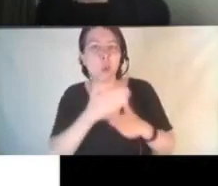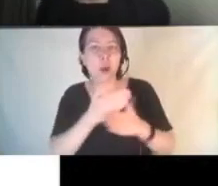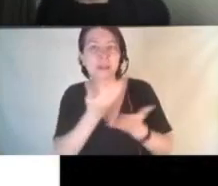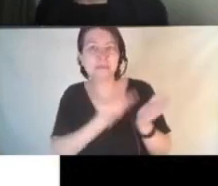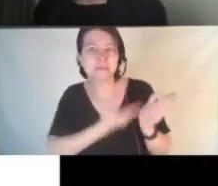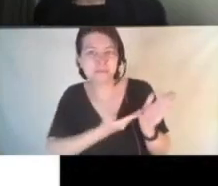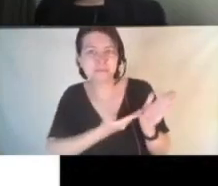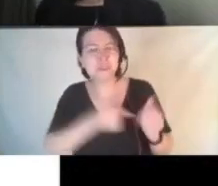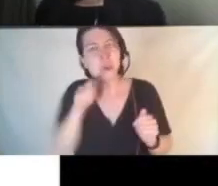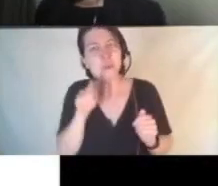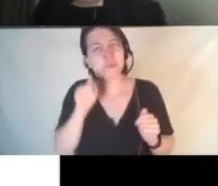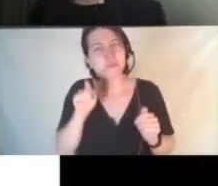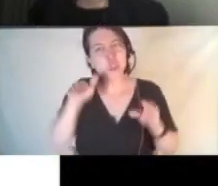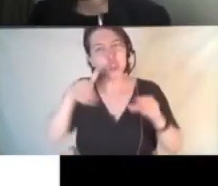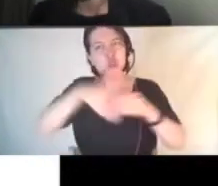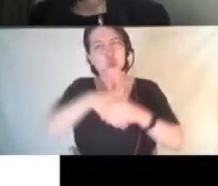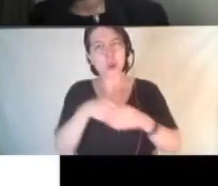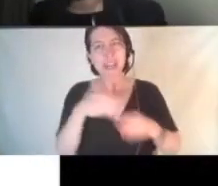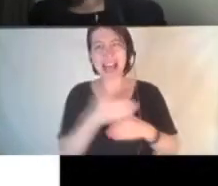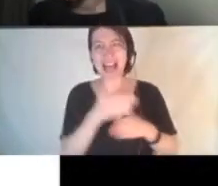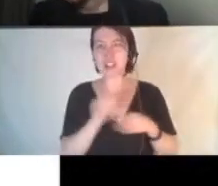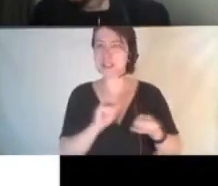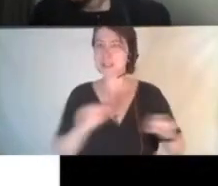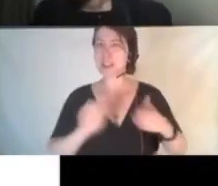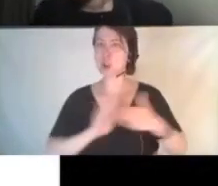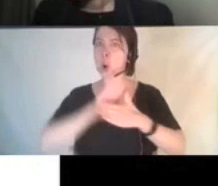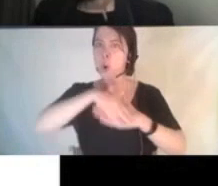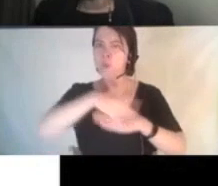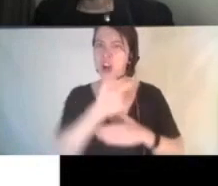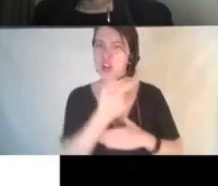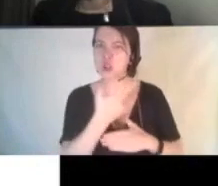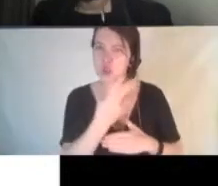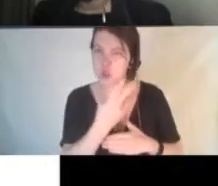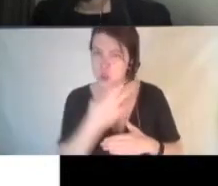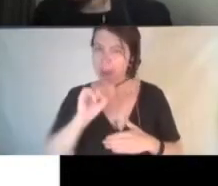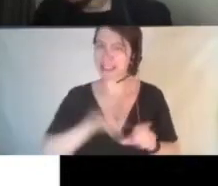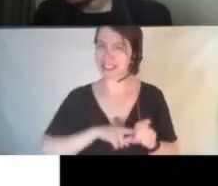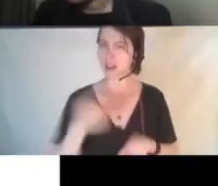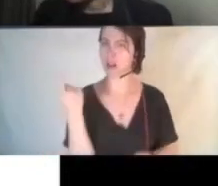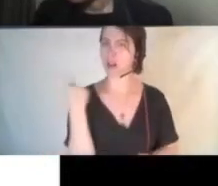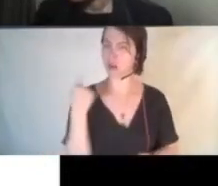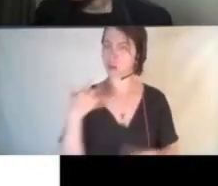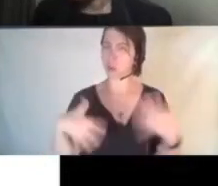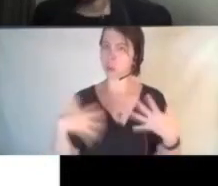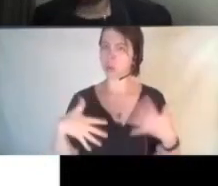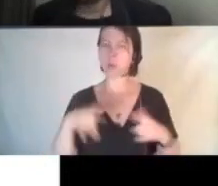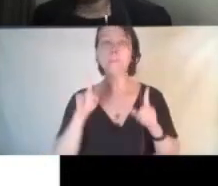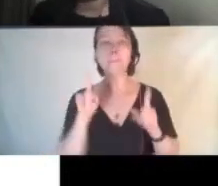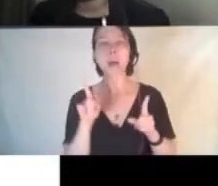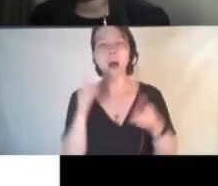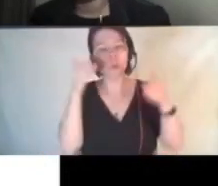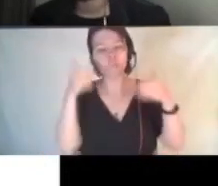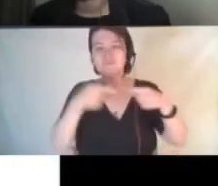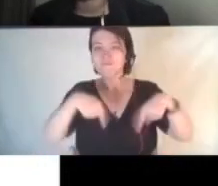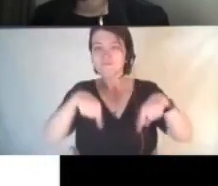joined ActionSpace over 20 years ago, but we're going to concentrate on the last probably sort of 7 or 8